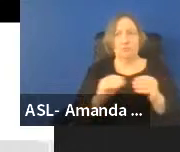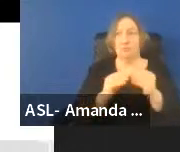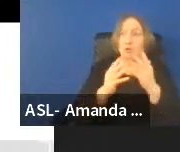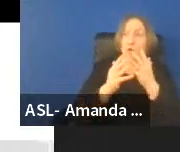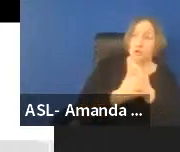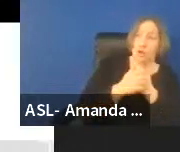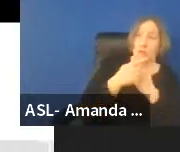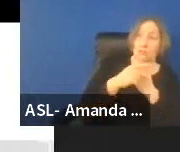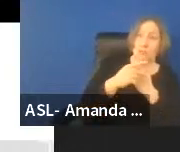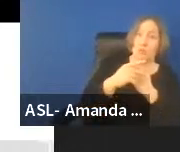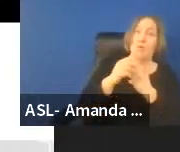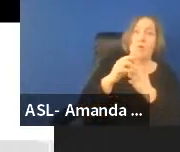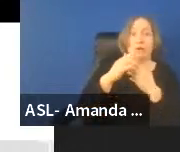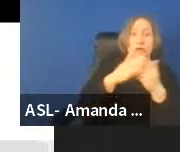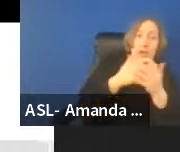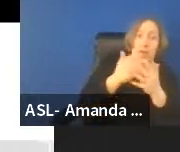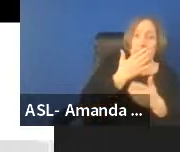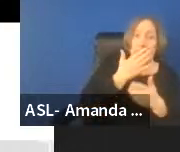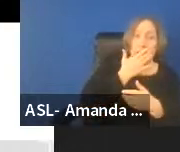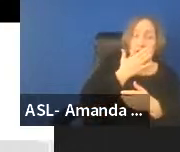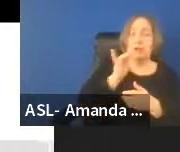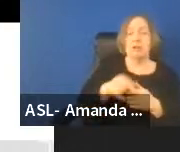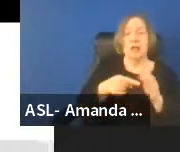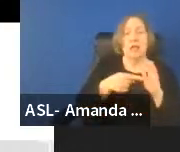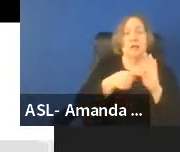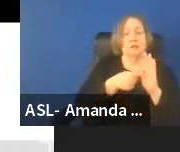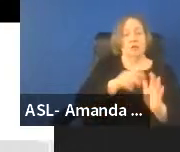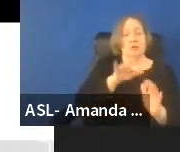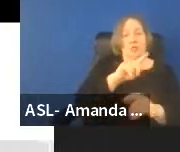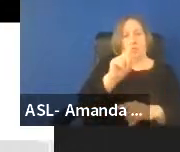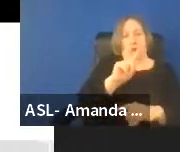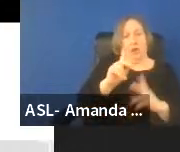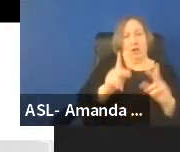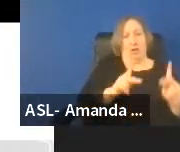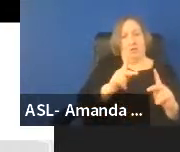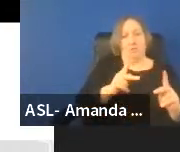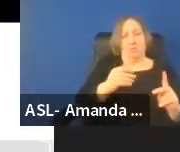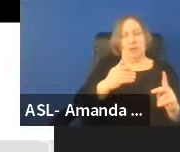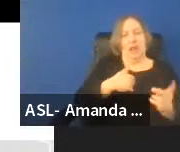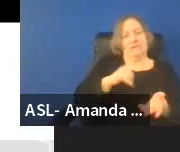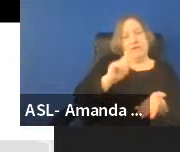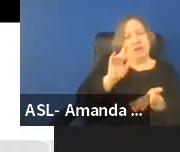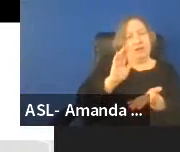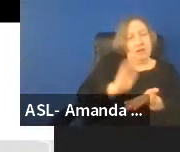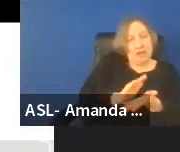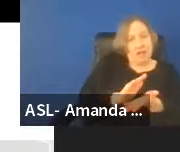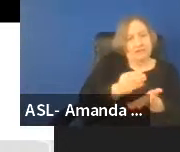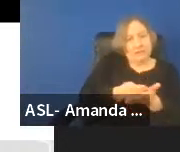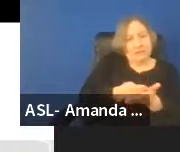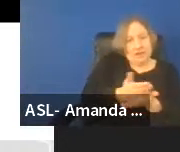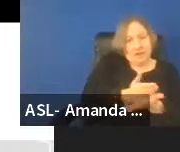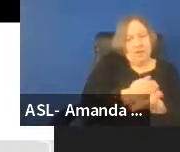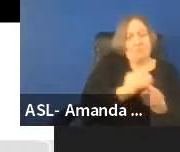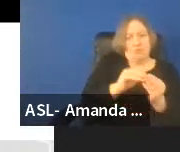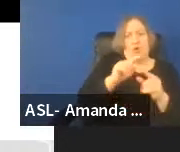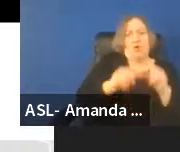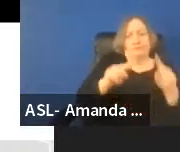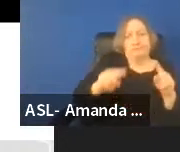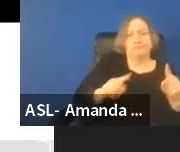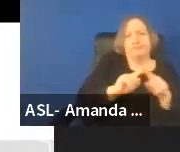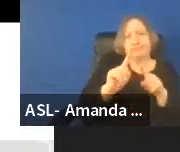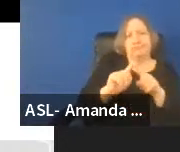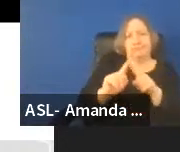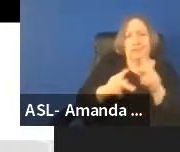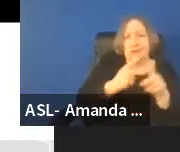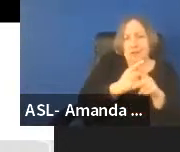purple and gray areas represent zip codes where Portlanders have lower incomes and are more diverse.